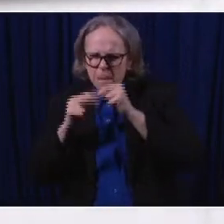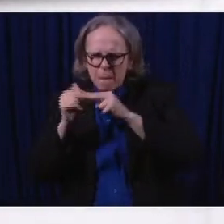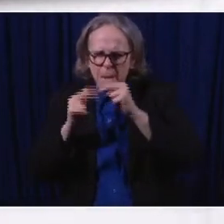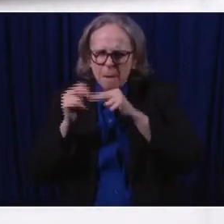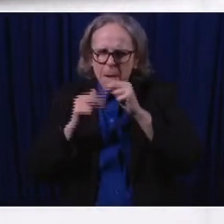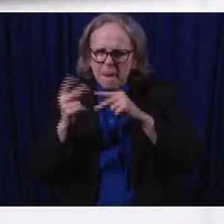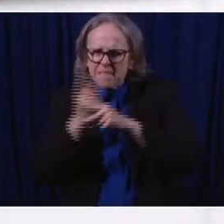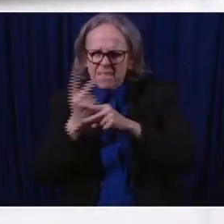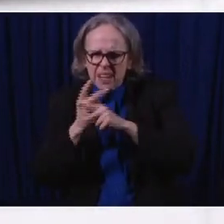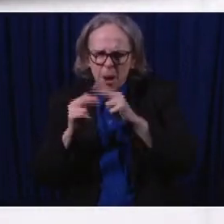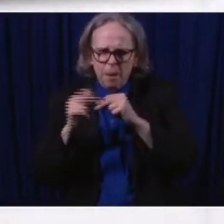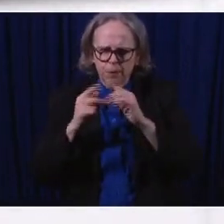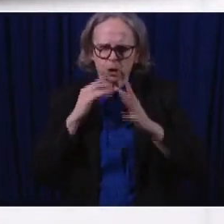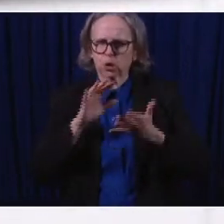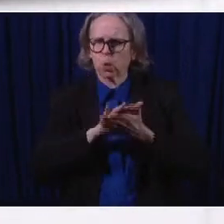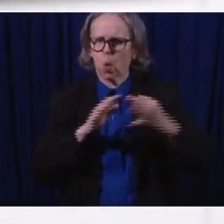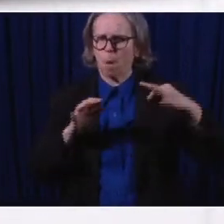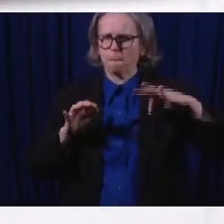doing. We're launching